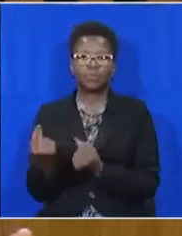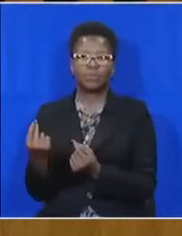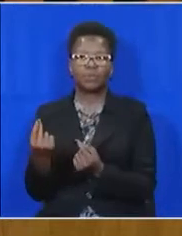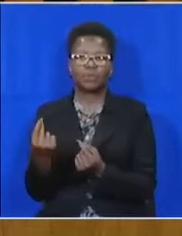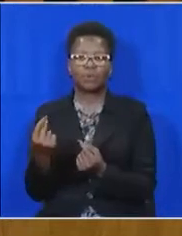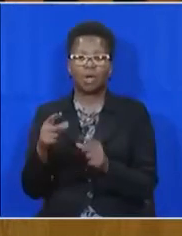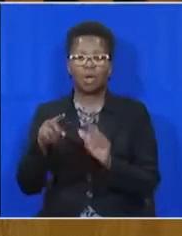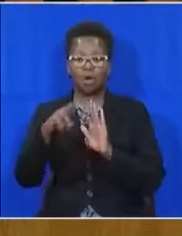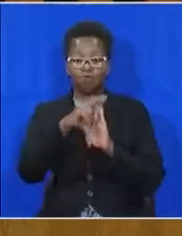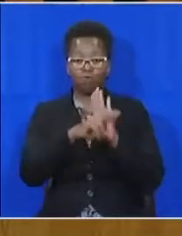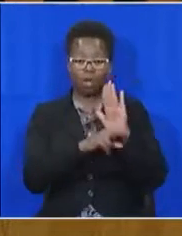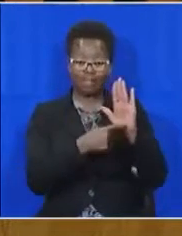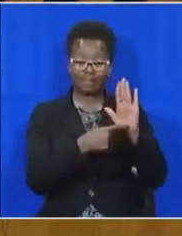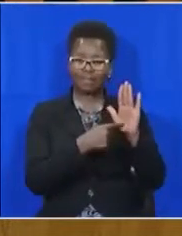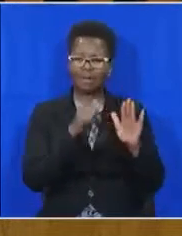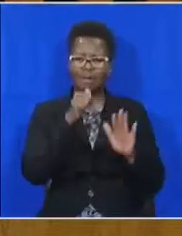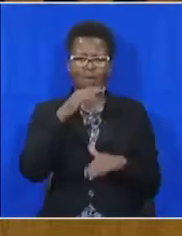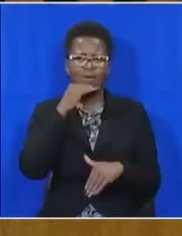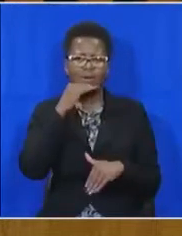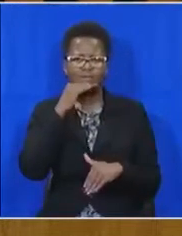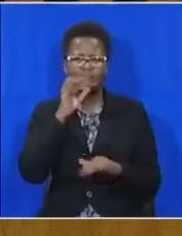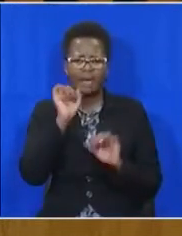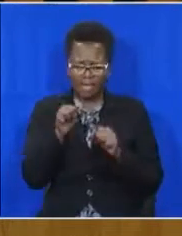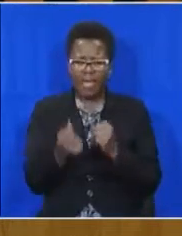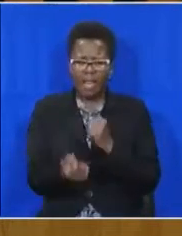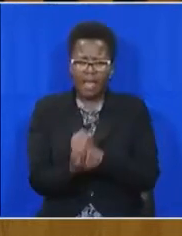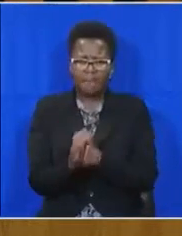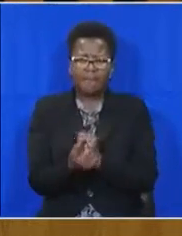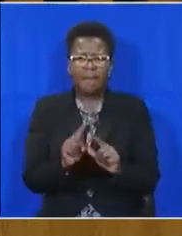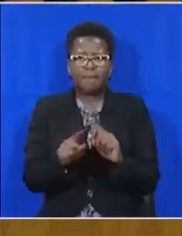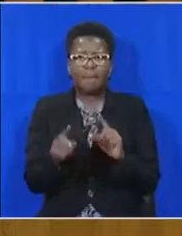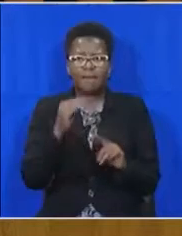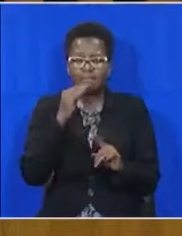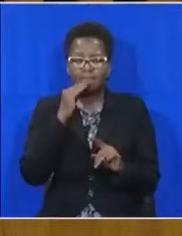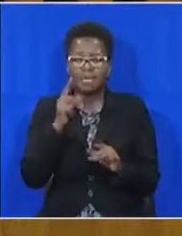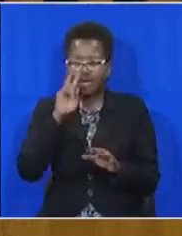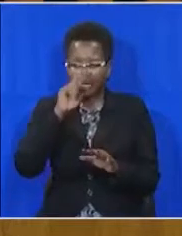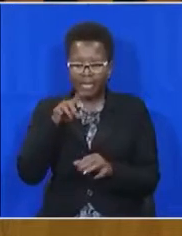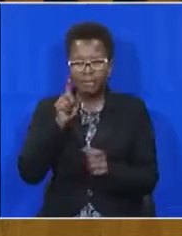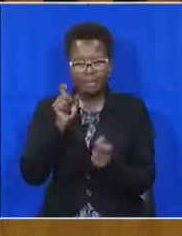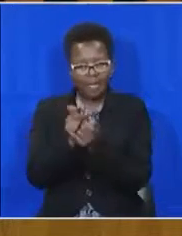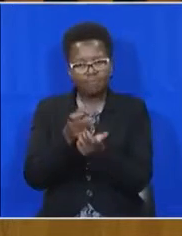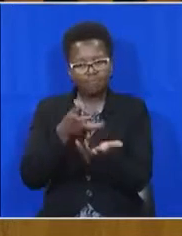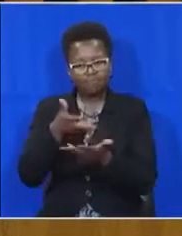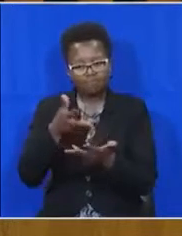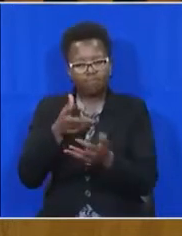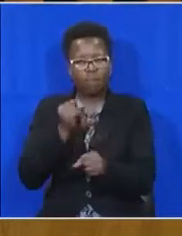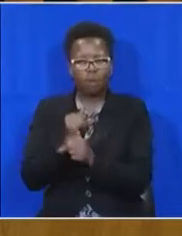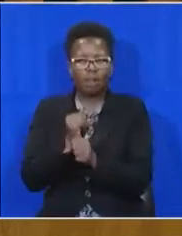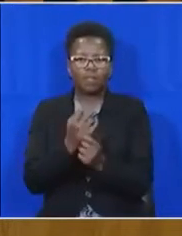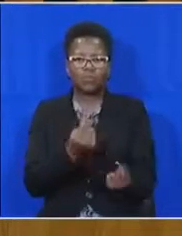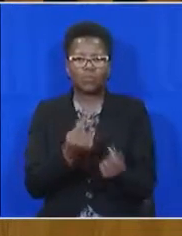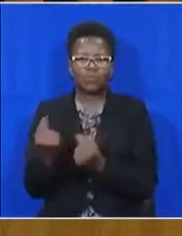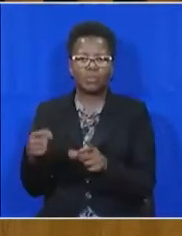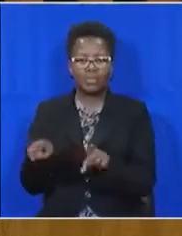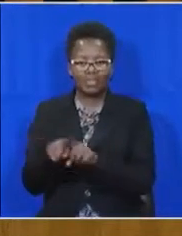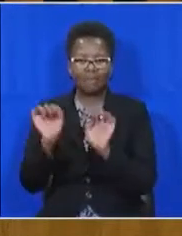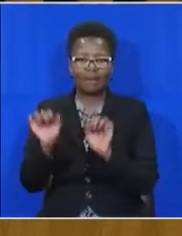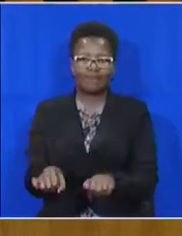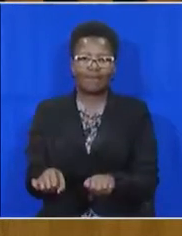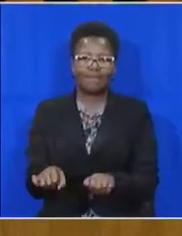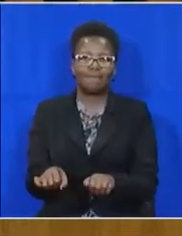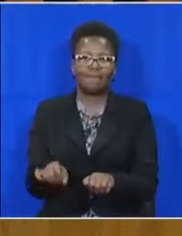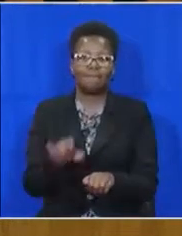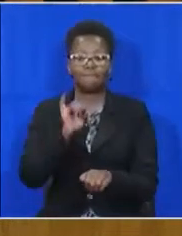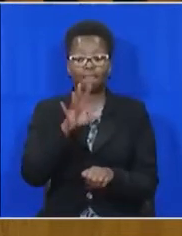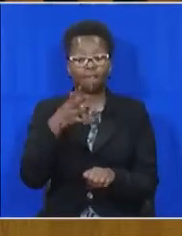glacial pace is not sufficient. It is possible to be both consultative, considered, and quick. If there is a way to create hundreds